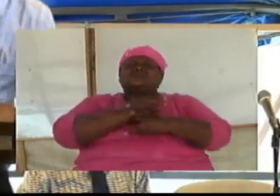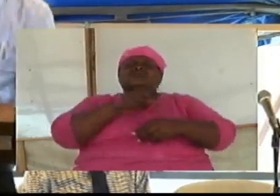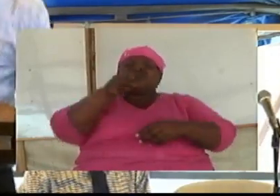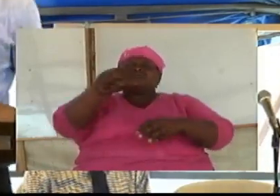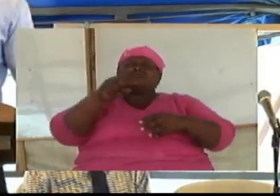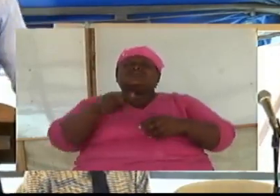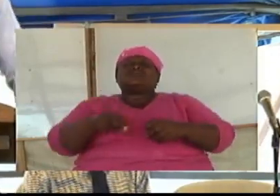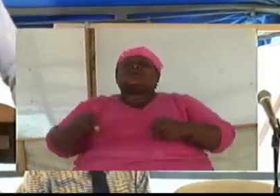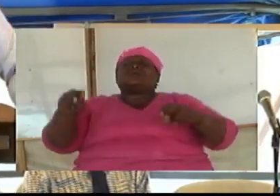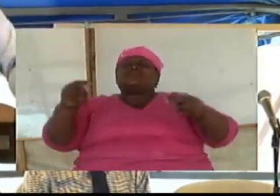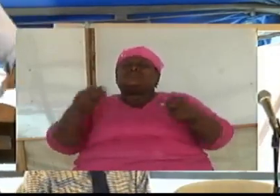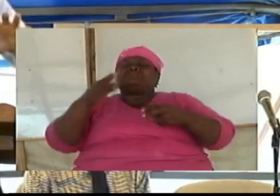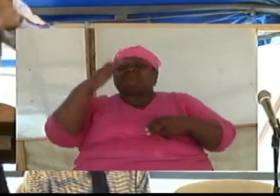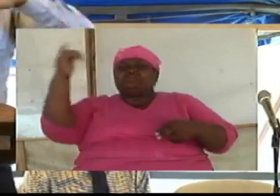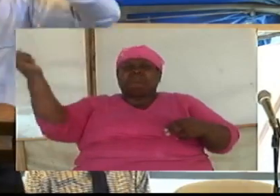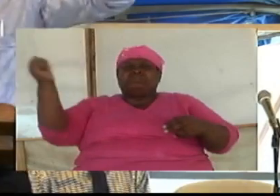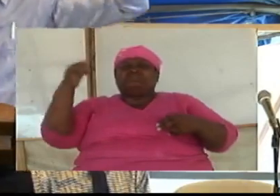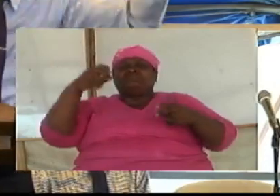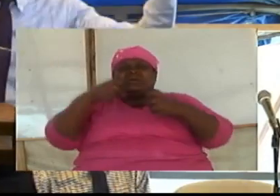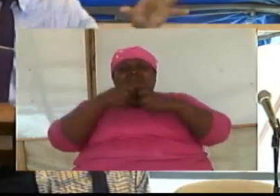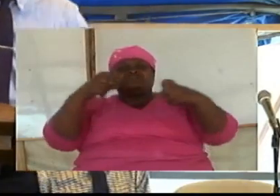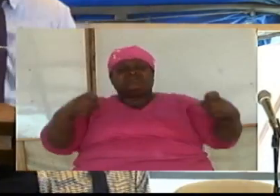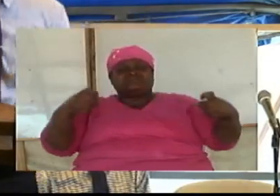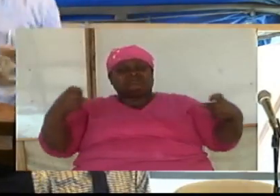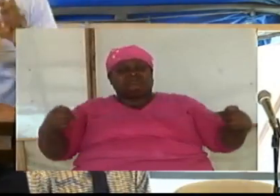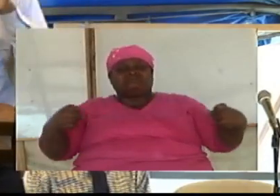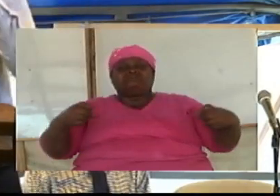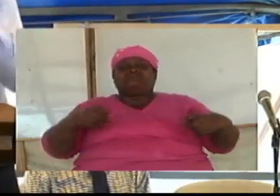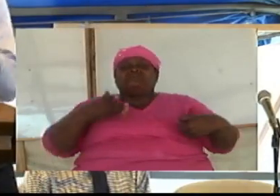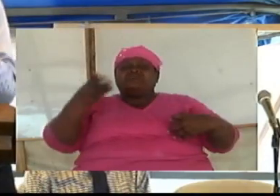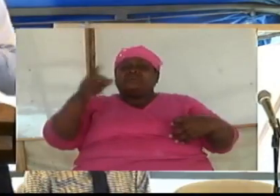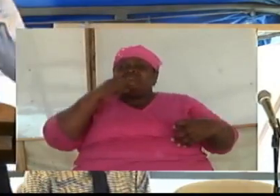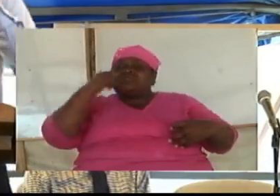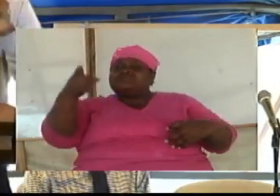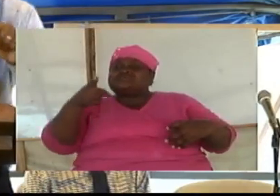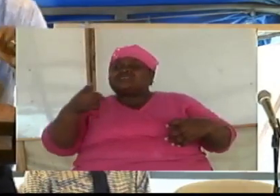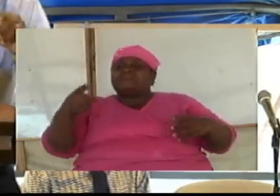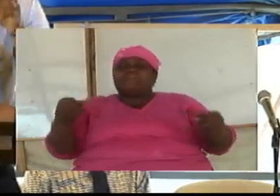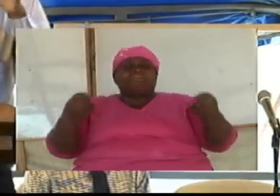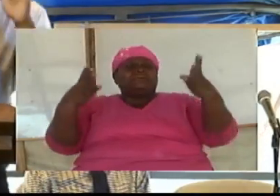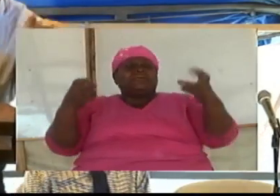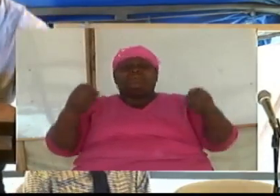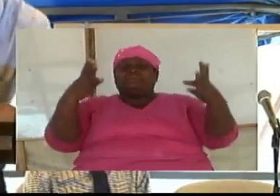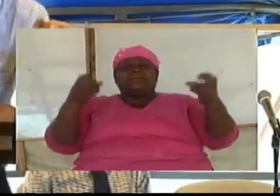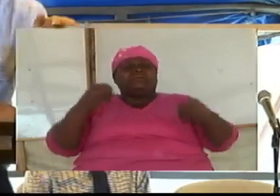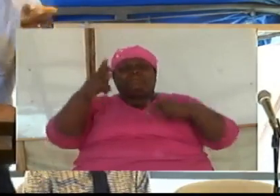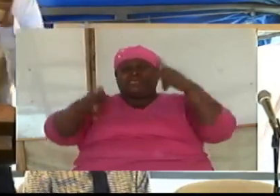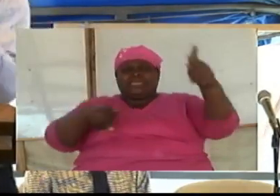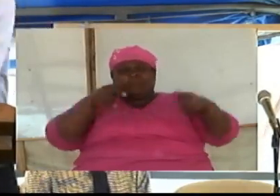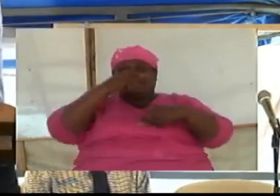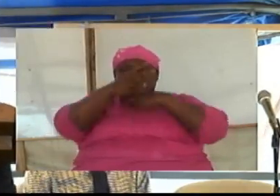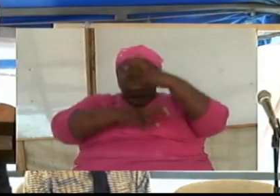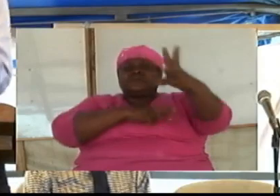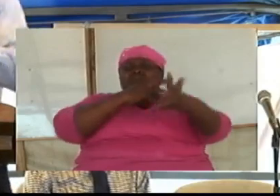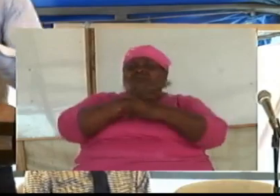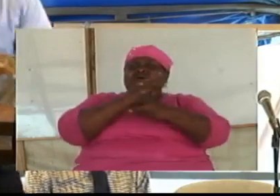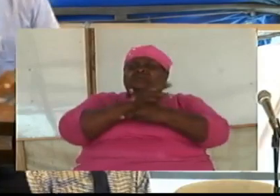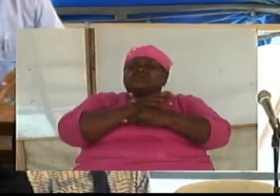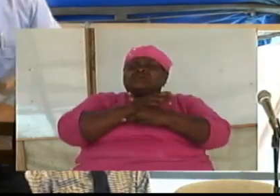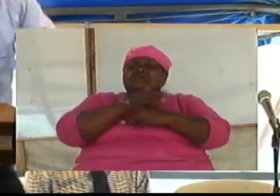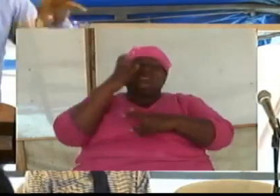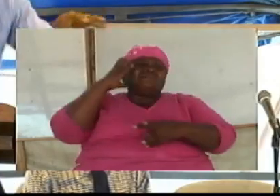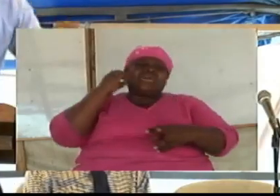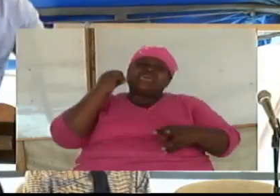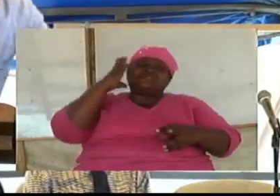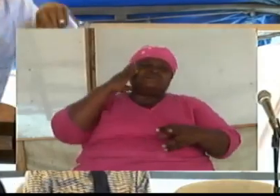sin. Praise the Lord Jesus. They will tell you that majority of the world may never experience the impacts of the coronavirus.